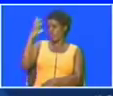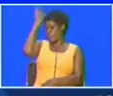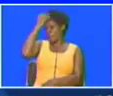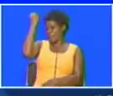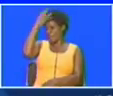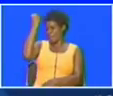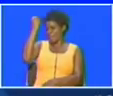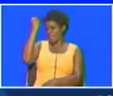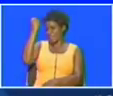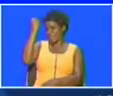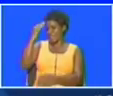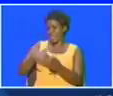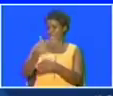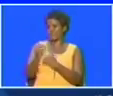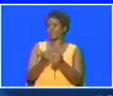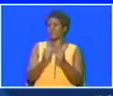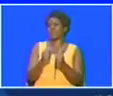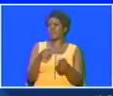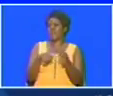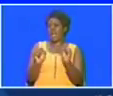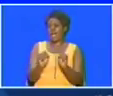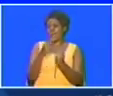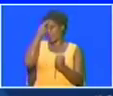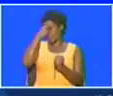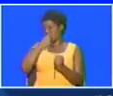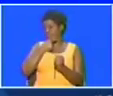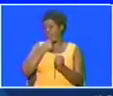65 on post-match penalties in a match that was played at the Thika Municipal Stadium.